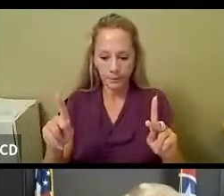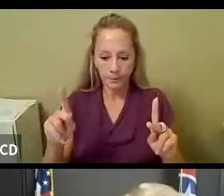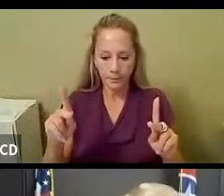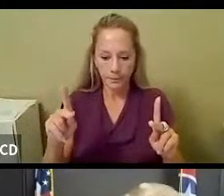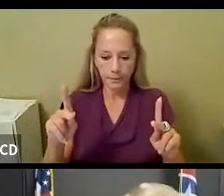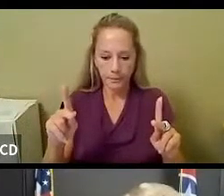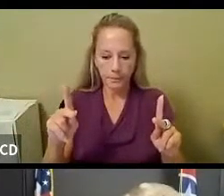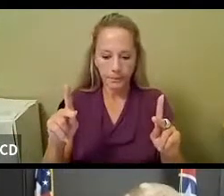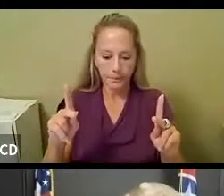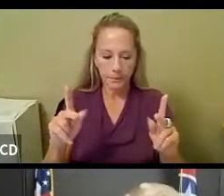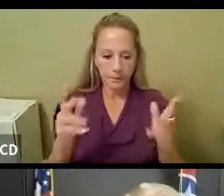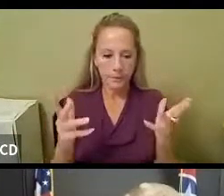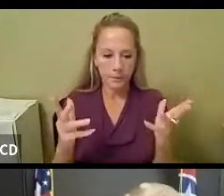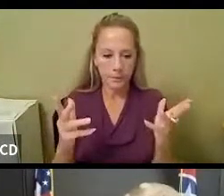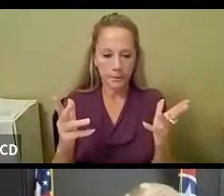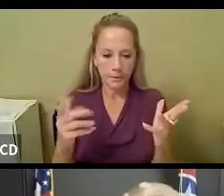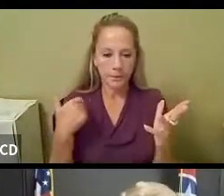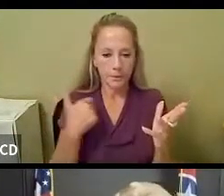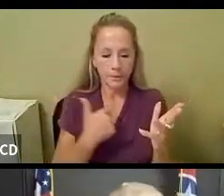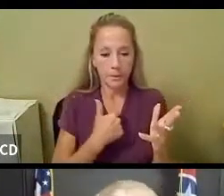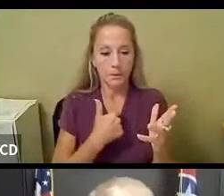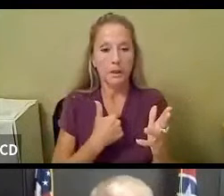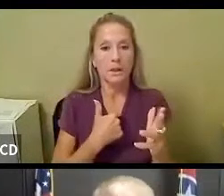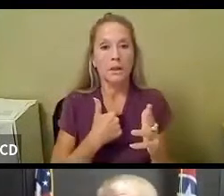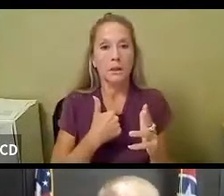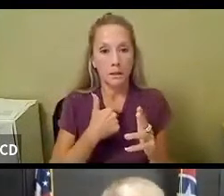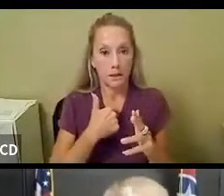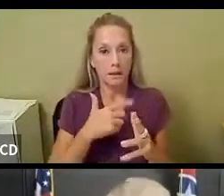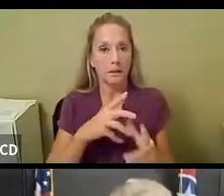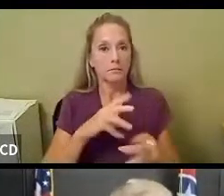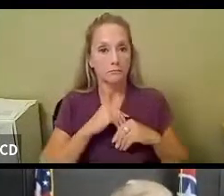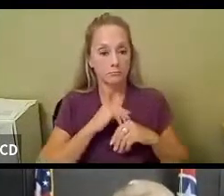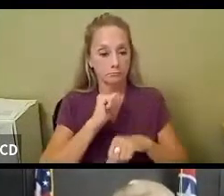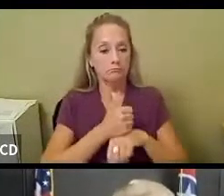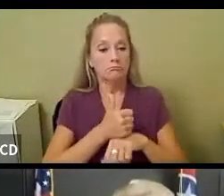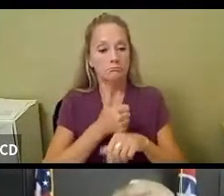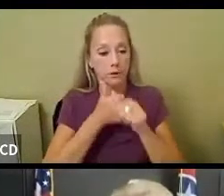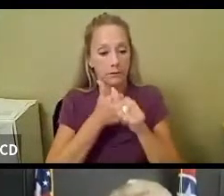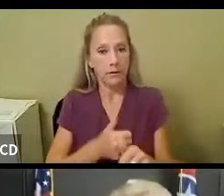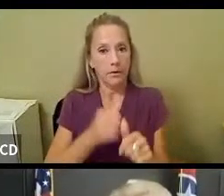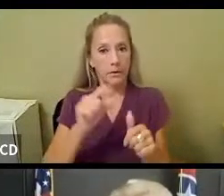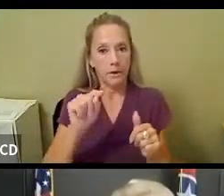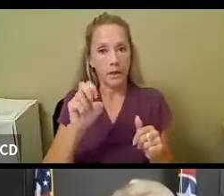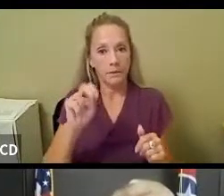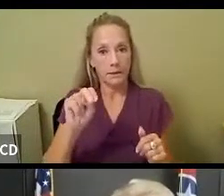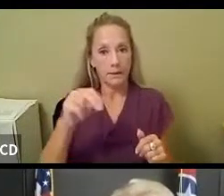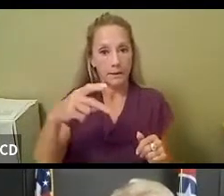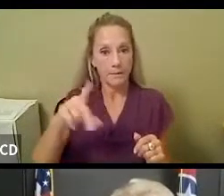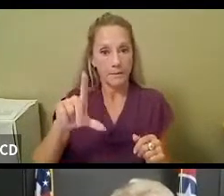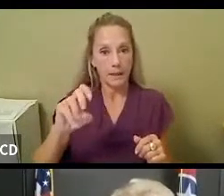we've adopted the Tennessee Pledge. This is something that, in our understanding, should be enforceable.